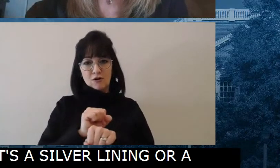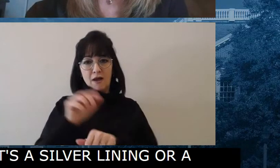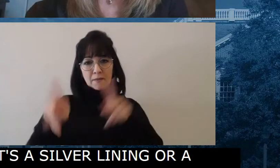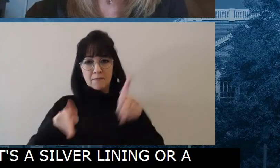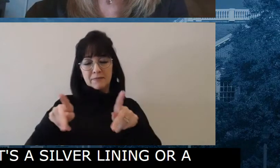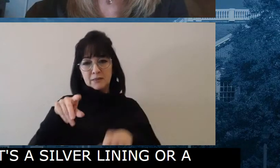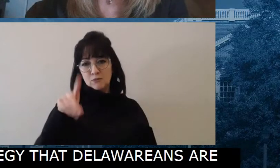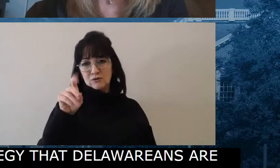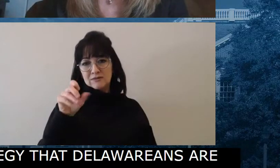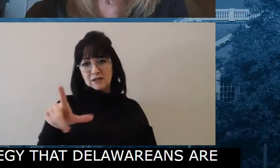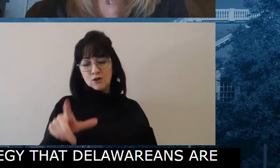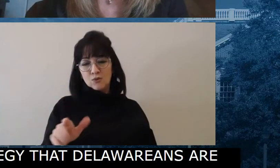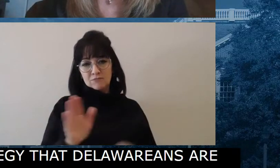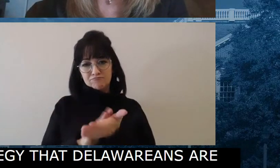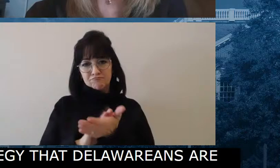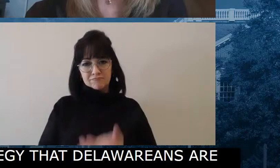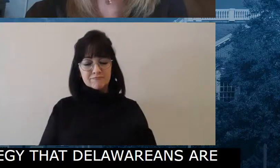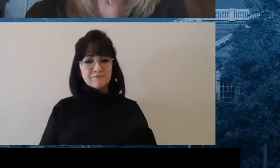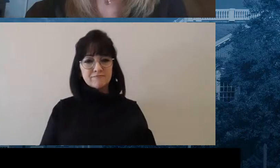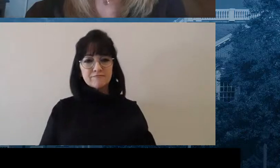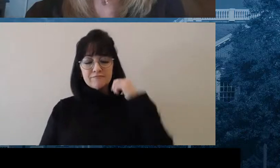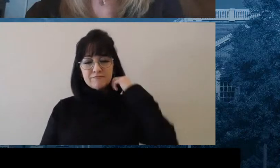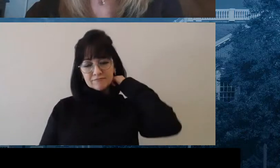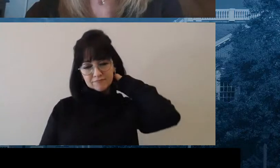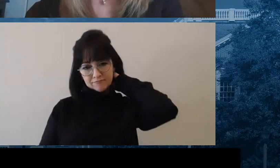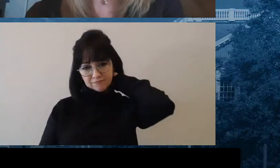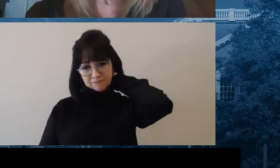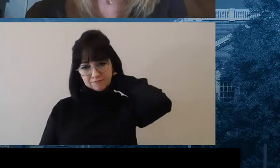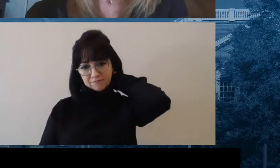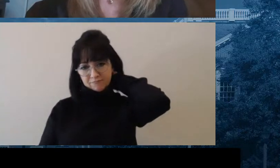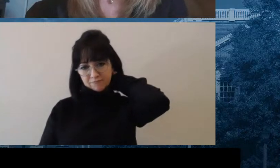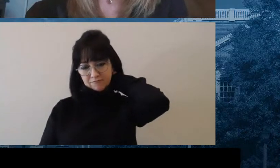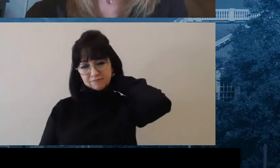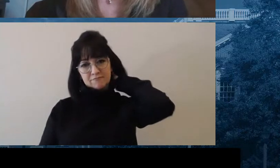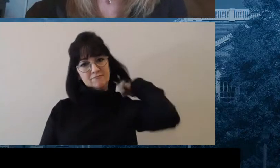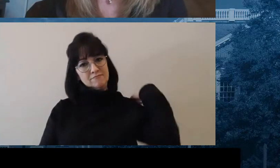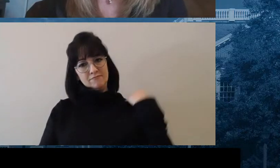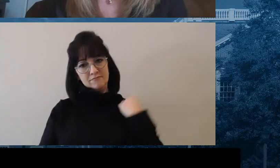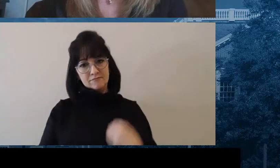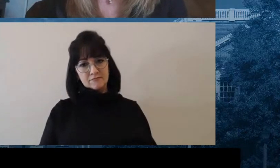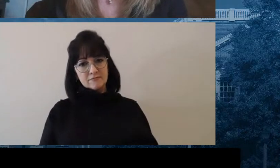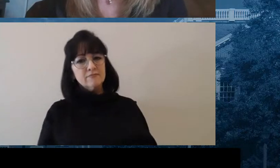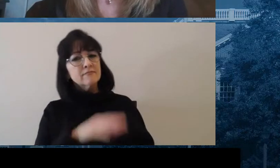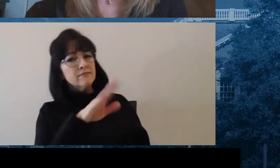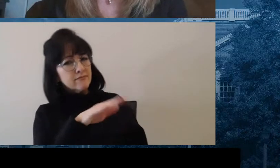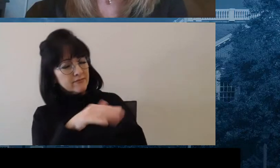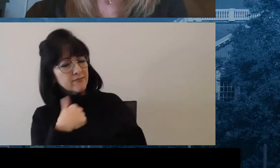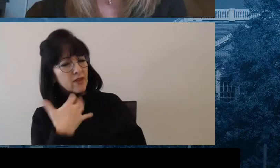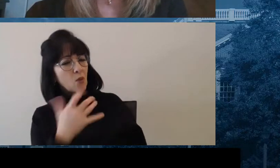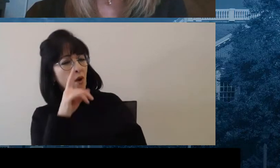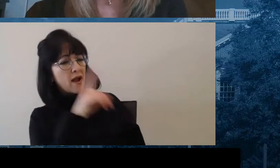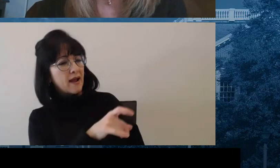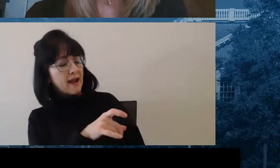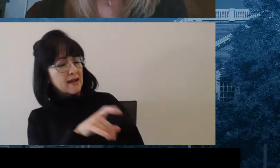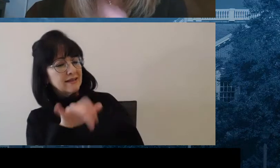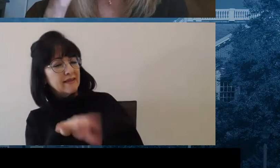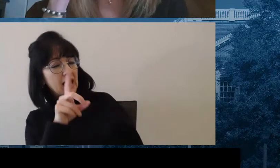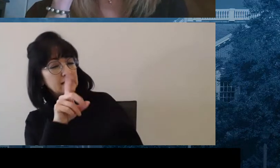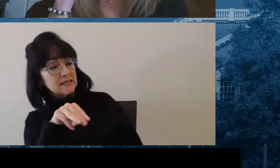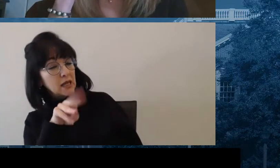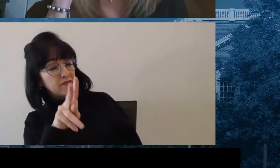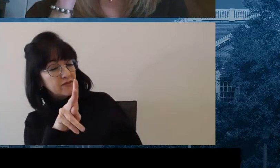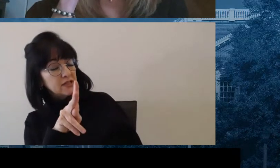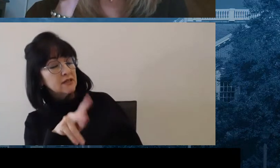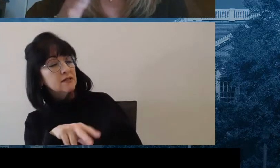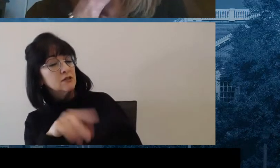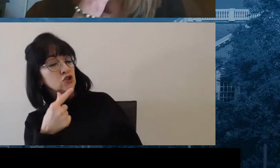Okay. And one thing on the FEMA event, if you remember that Georgetown event, the DMV one had some issues